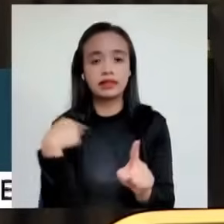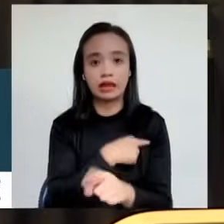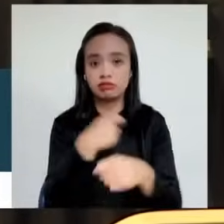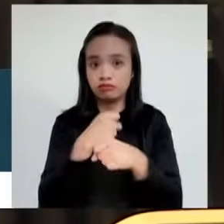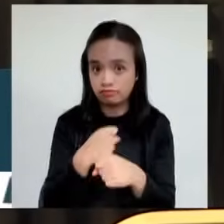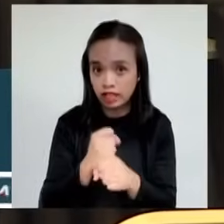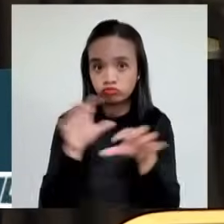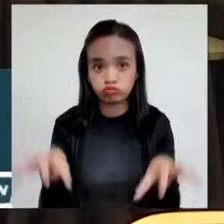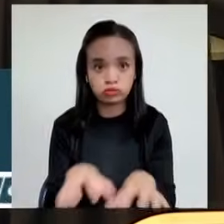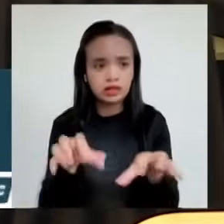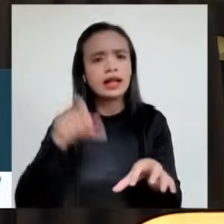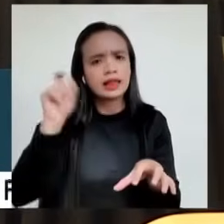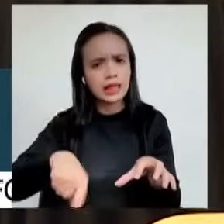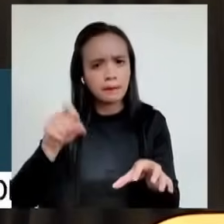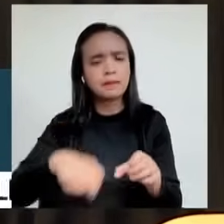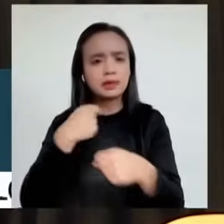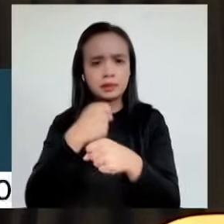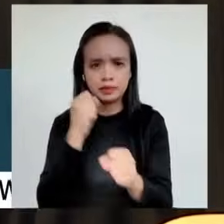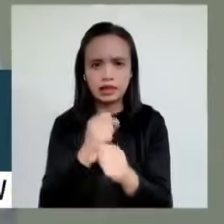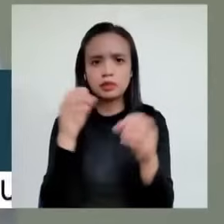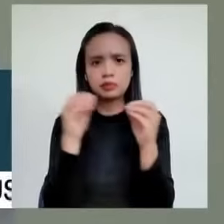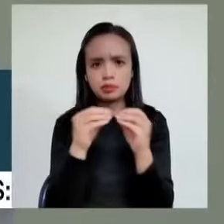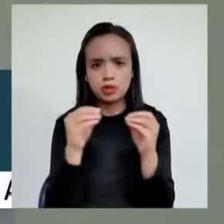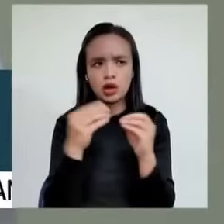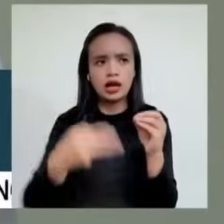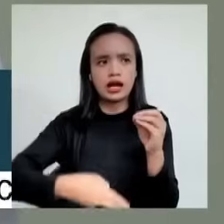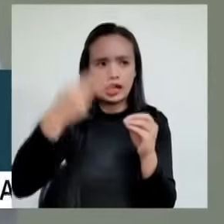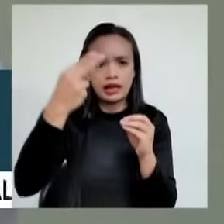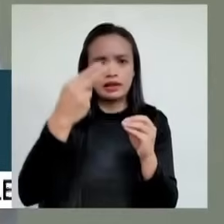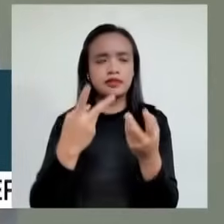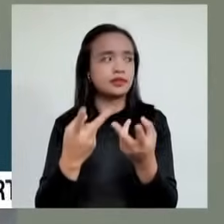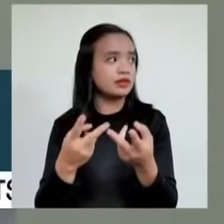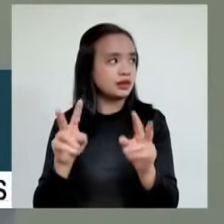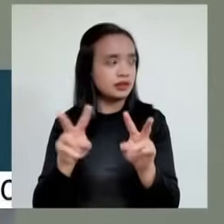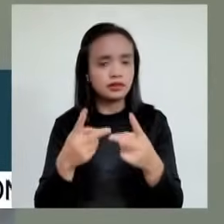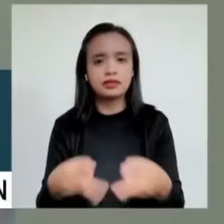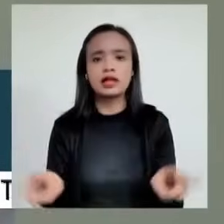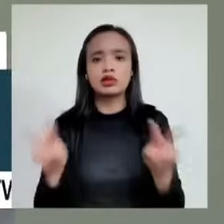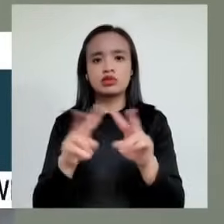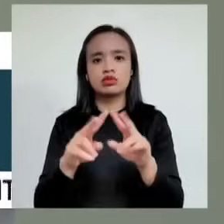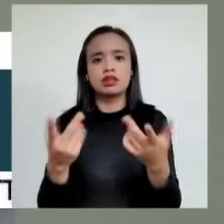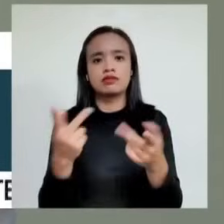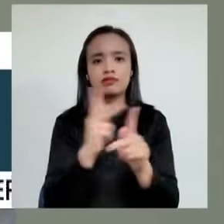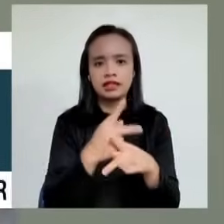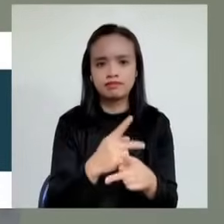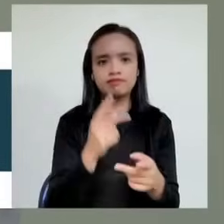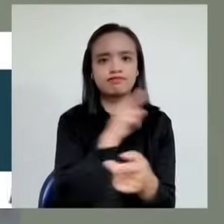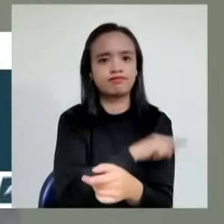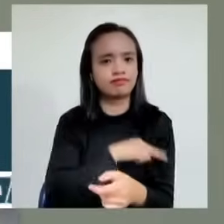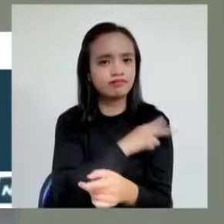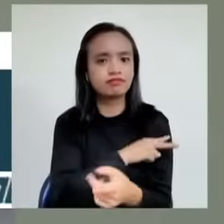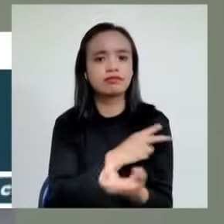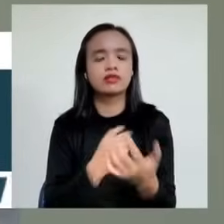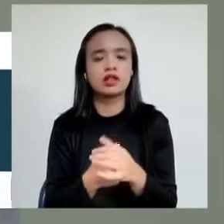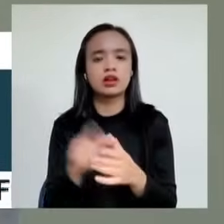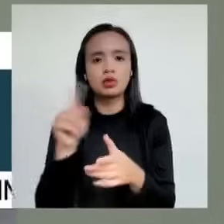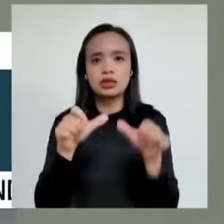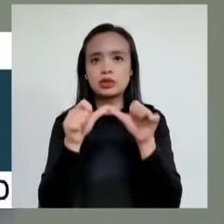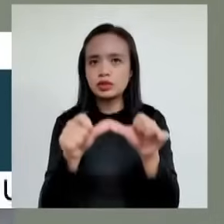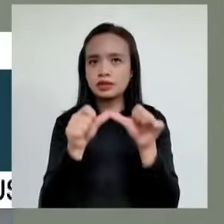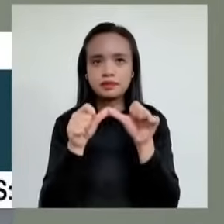be creating higher value products. Tapping smartly and sustainably